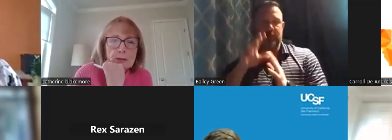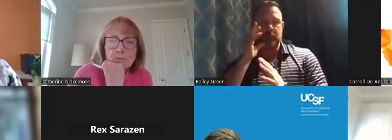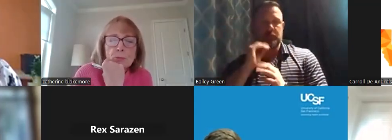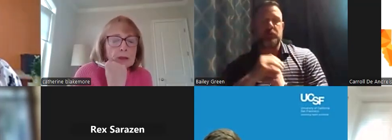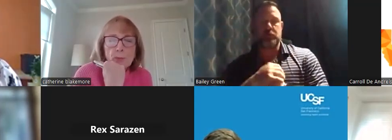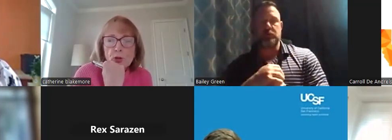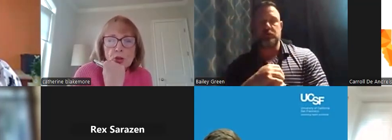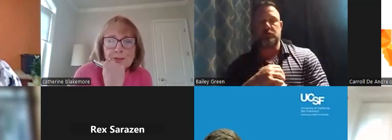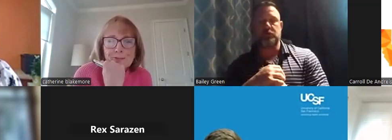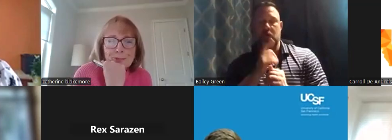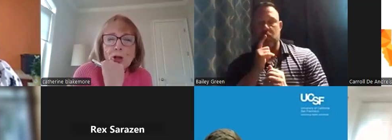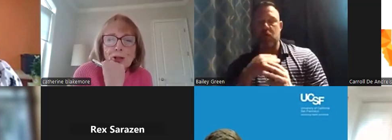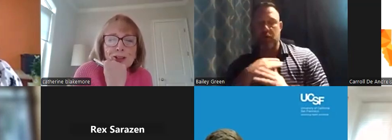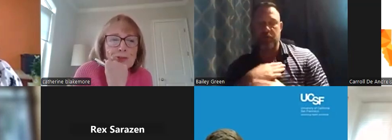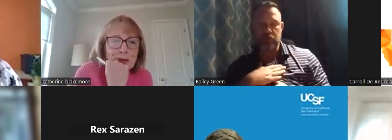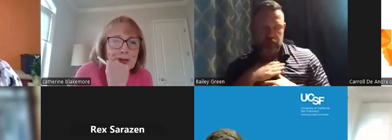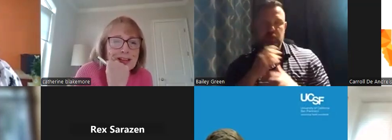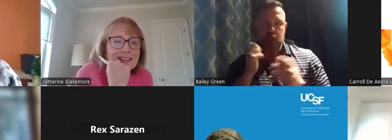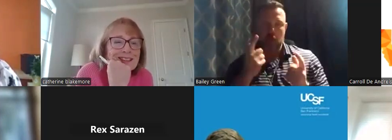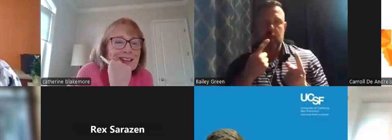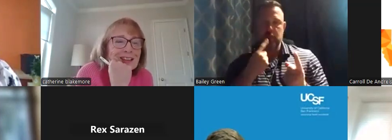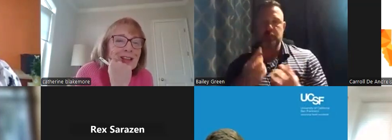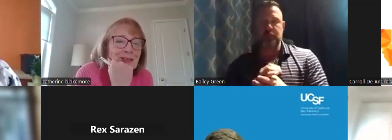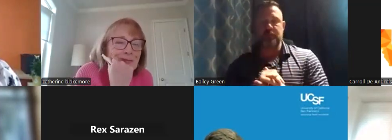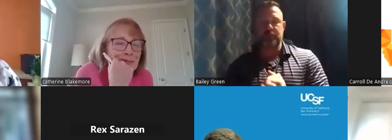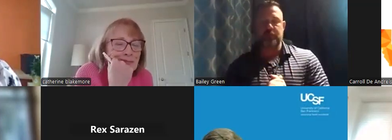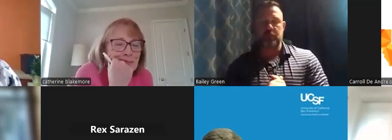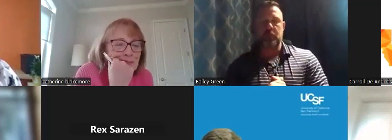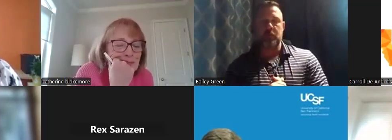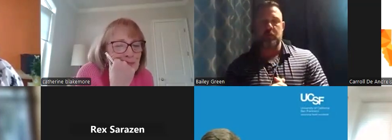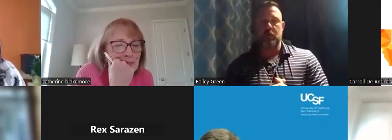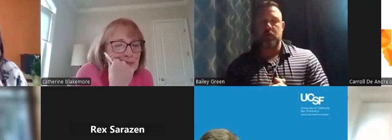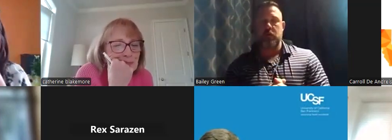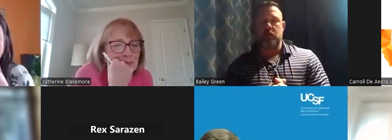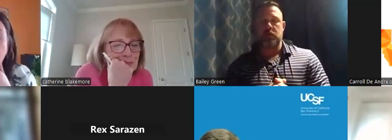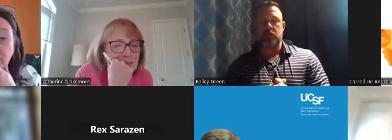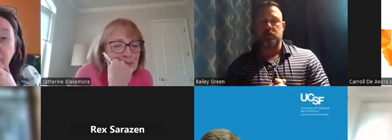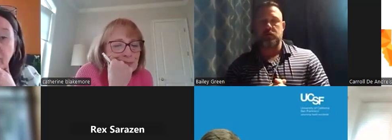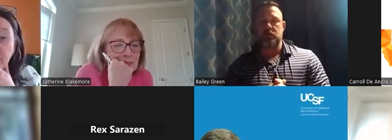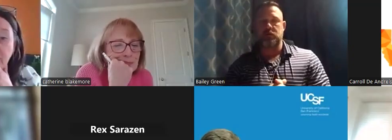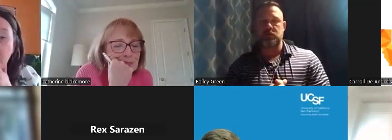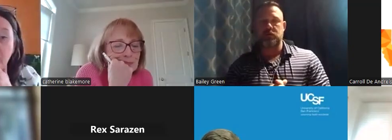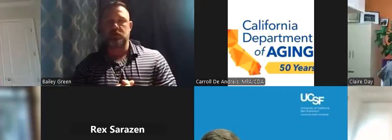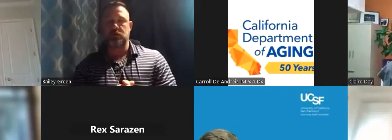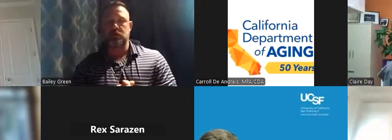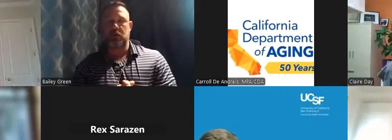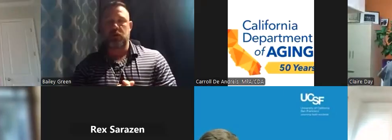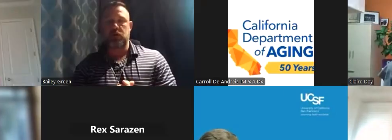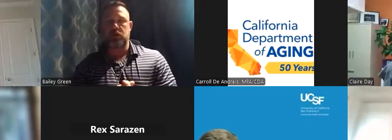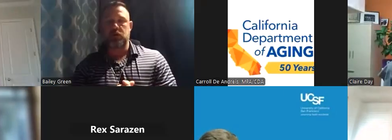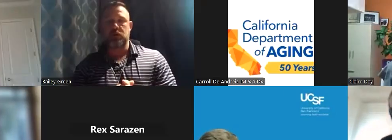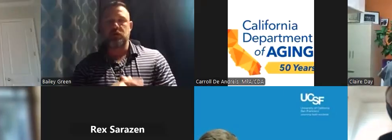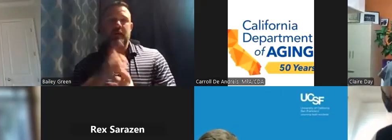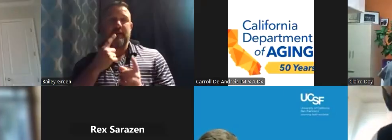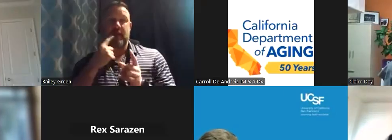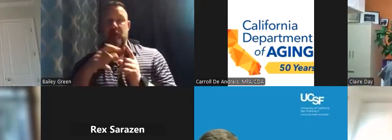I really appreciate all of what you said. Claire. Yeah, and just sort of propelling off of